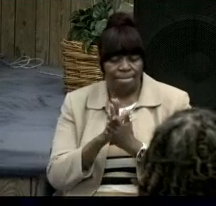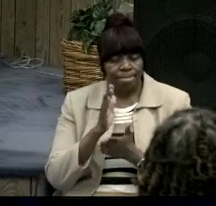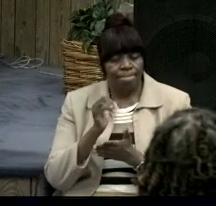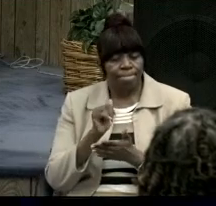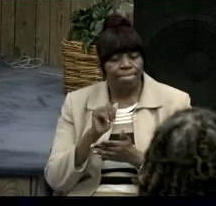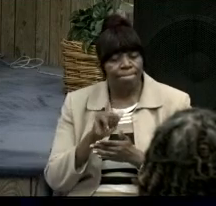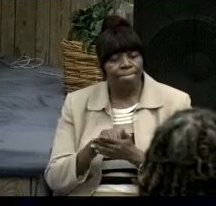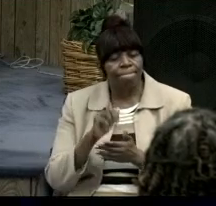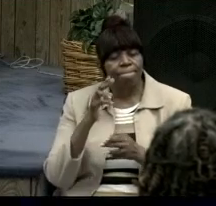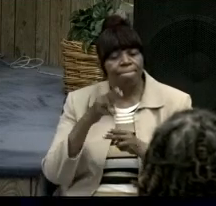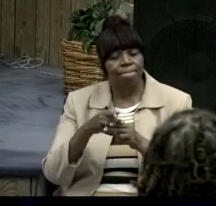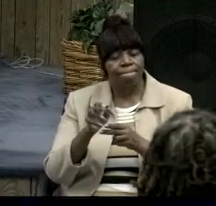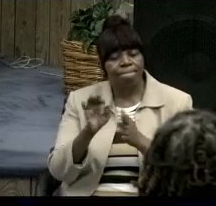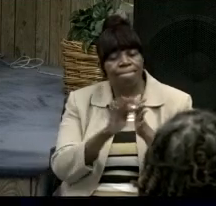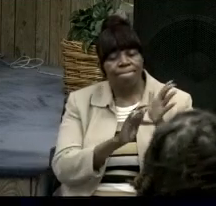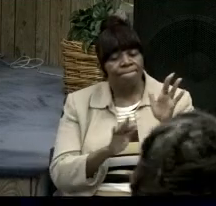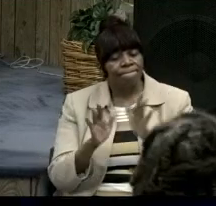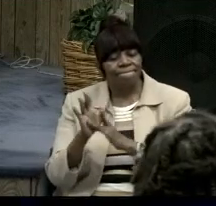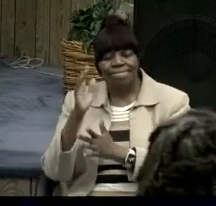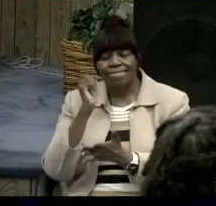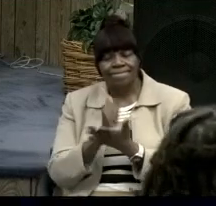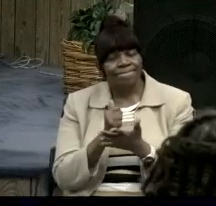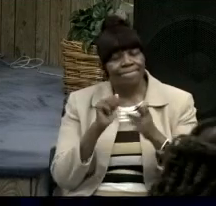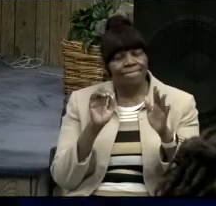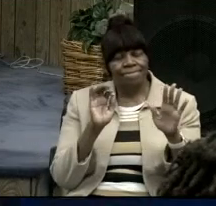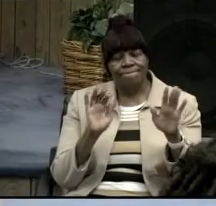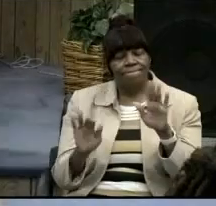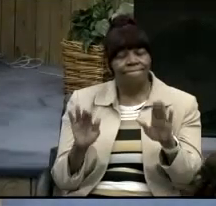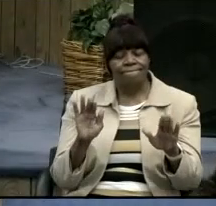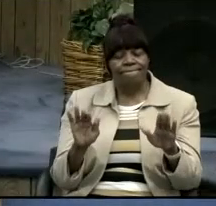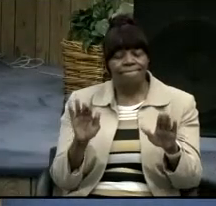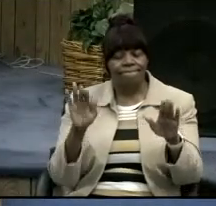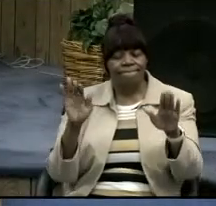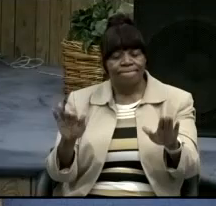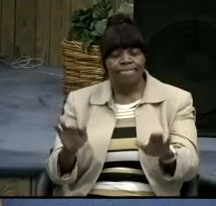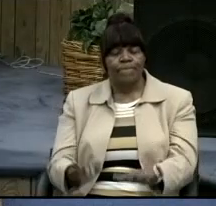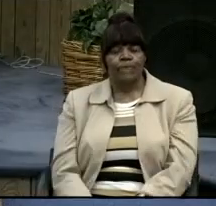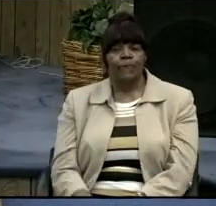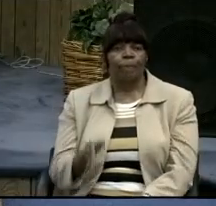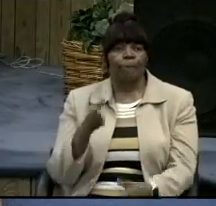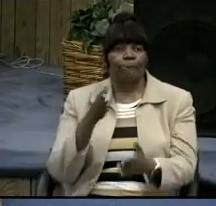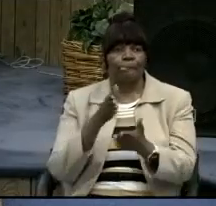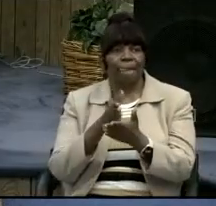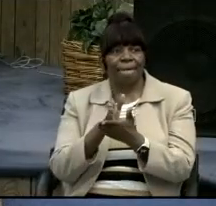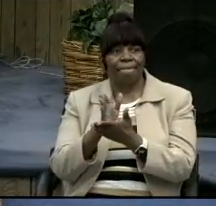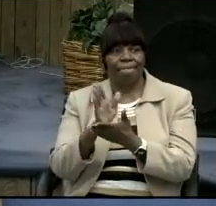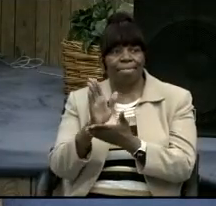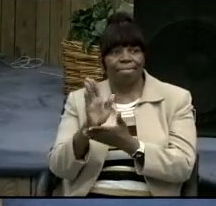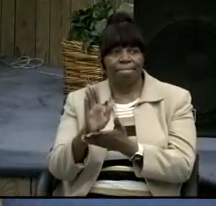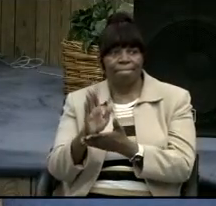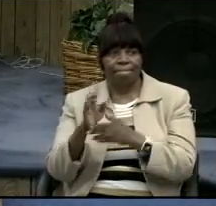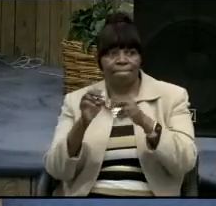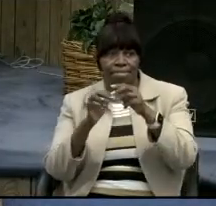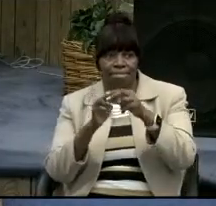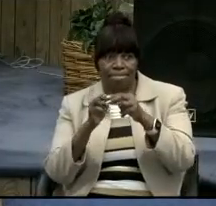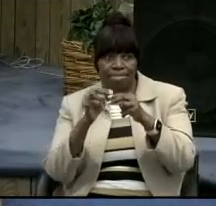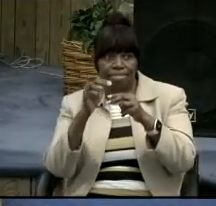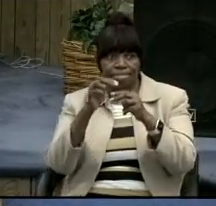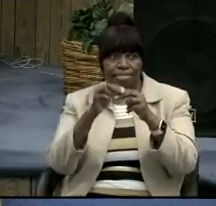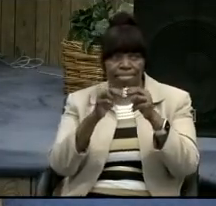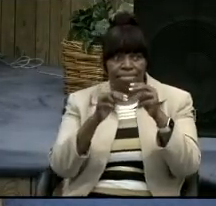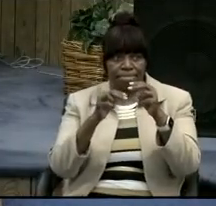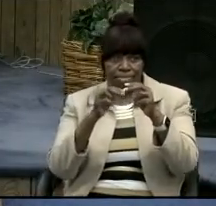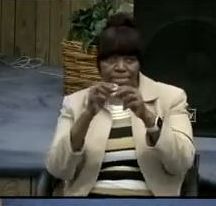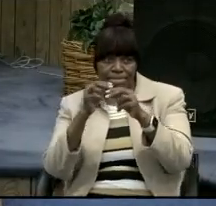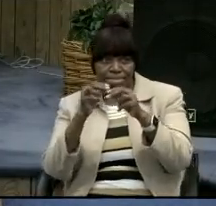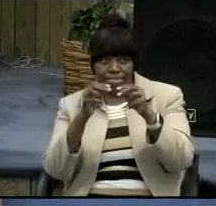Let everyone say amen and amen. Amen. Okay, last one. I built this announcement